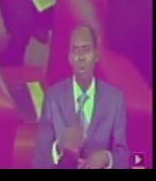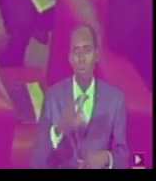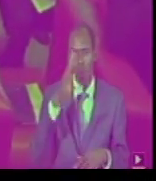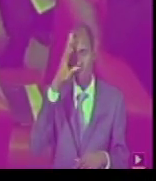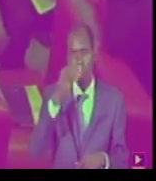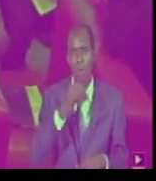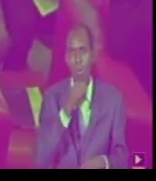and women.